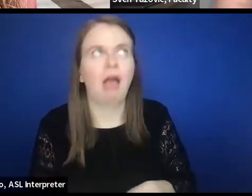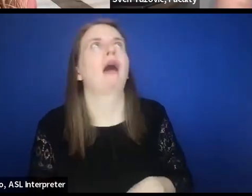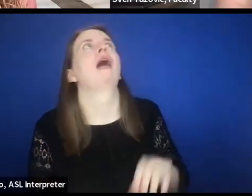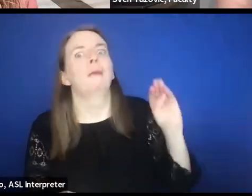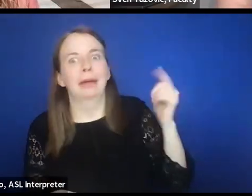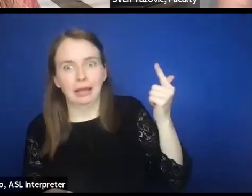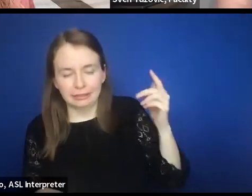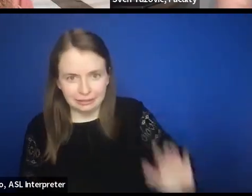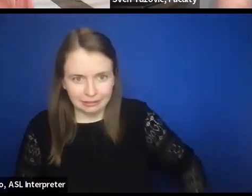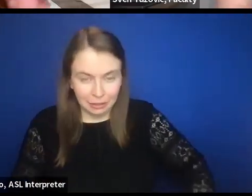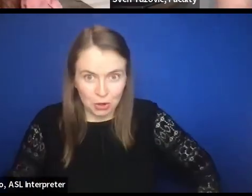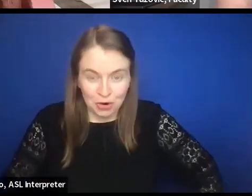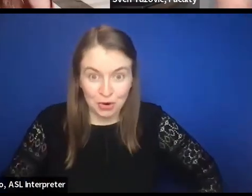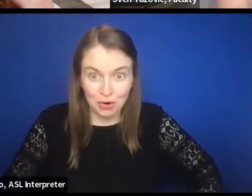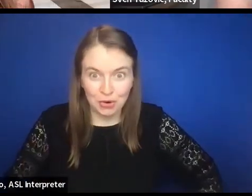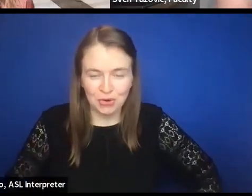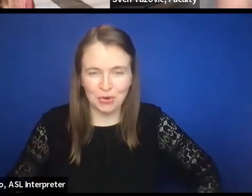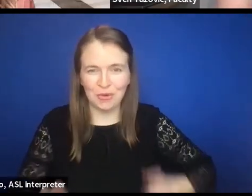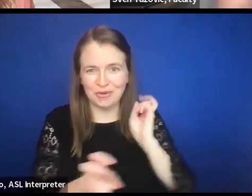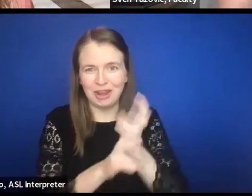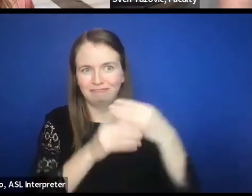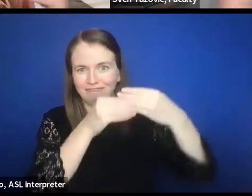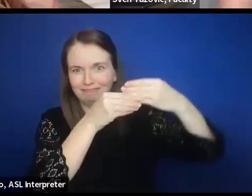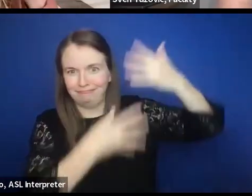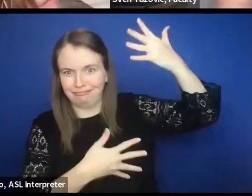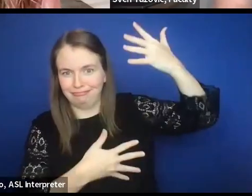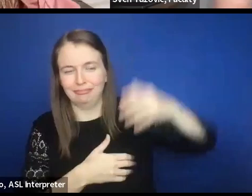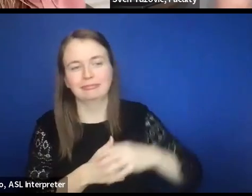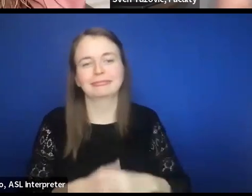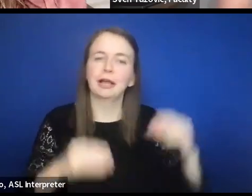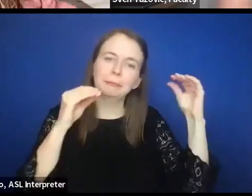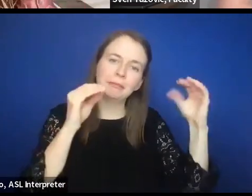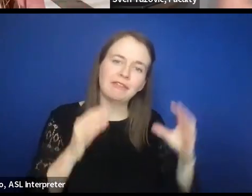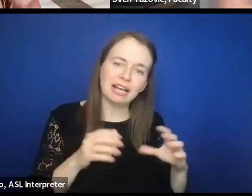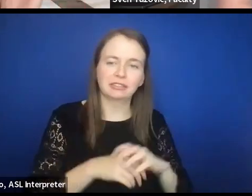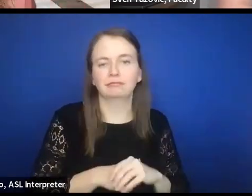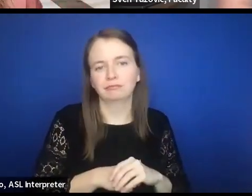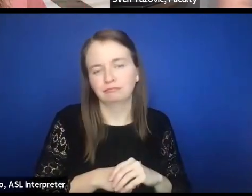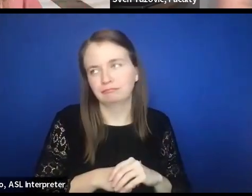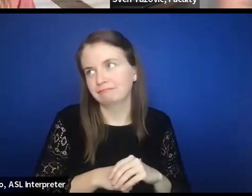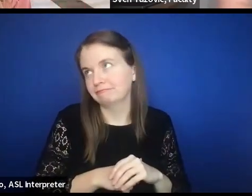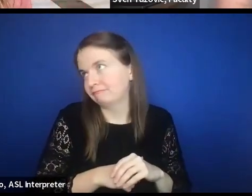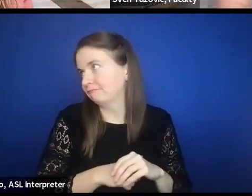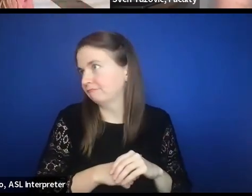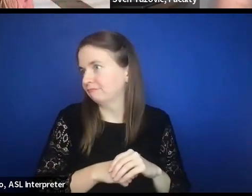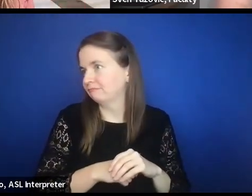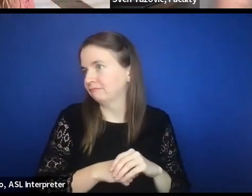it's so difficult to say. I mean, there are so many. Of course, you are teacher, you are